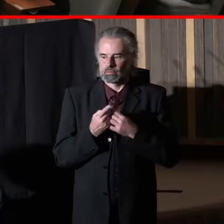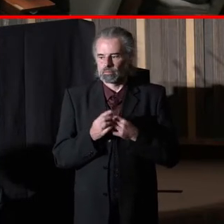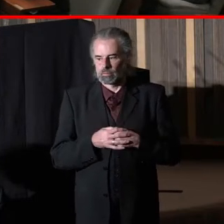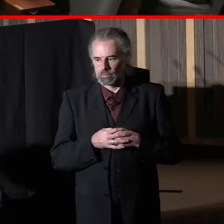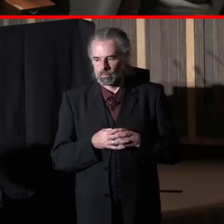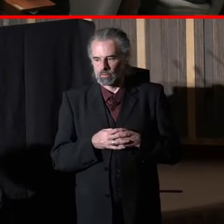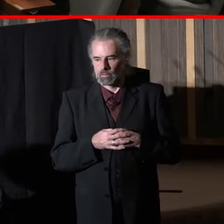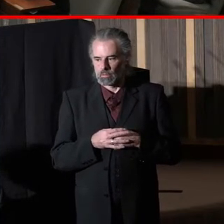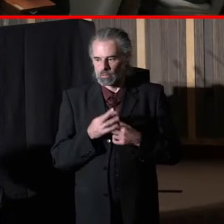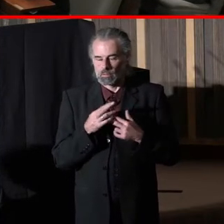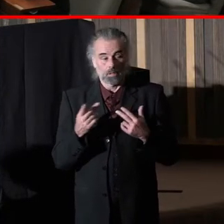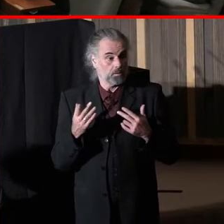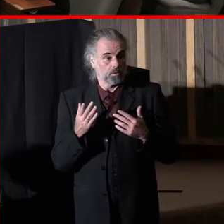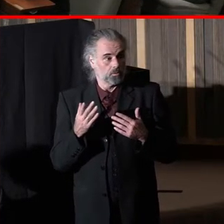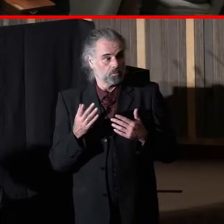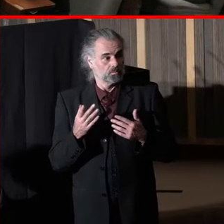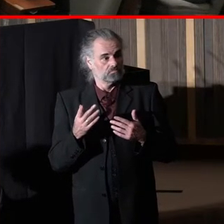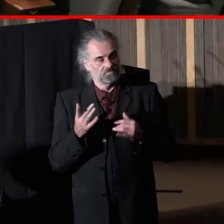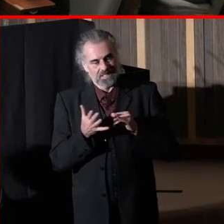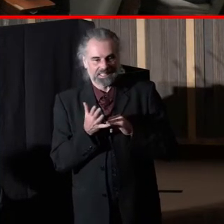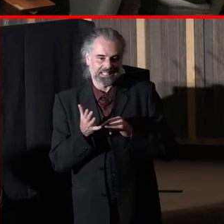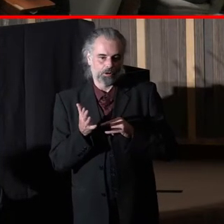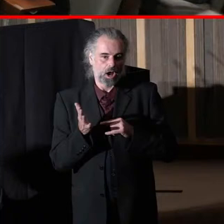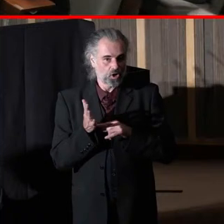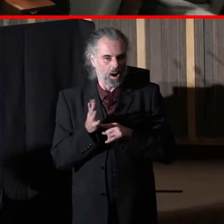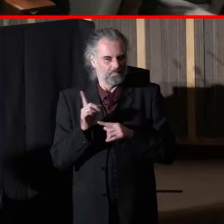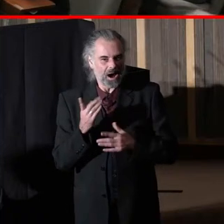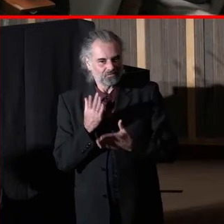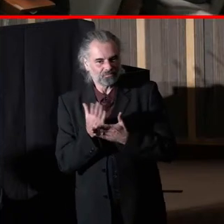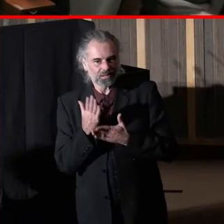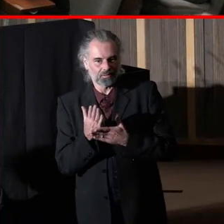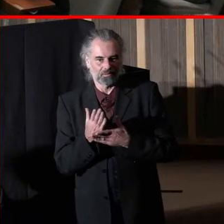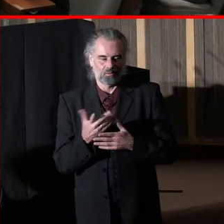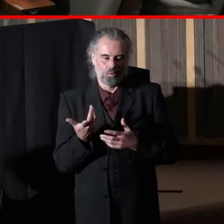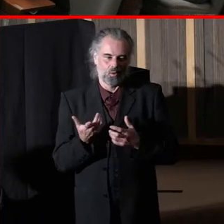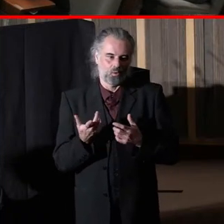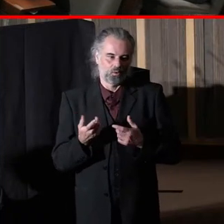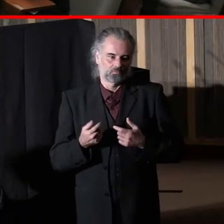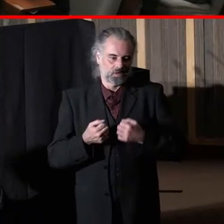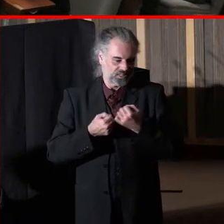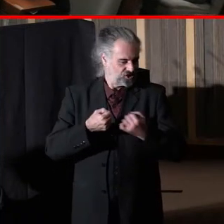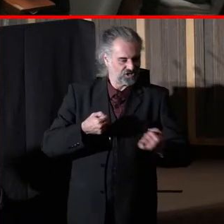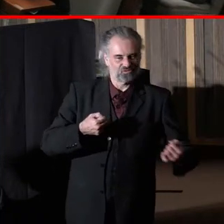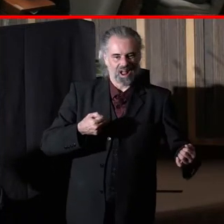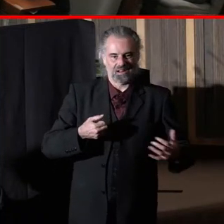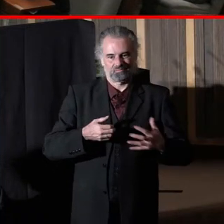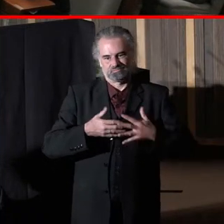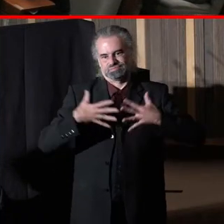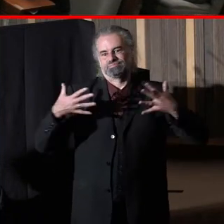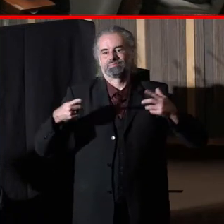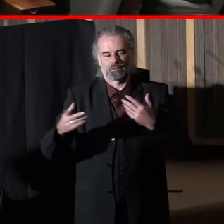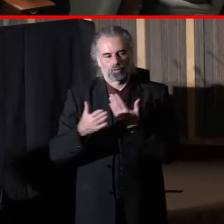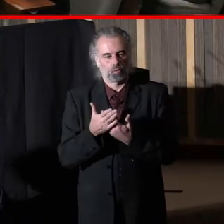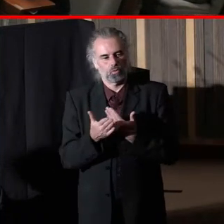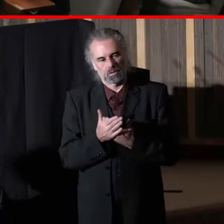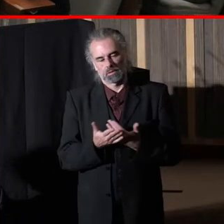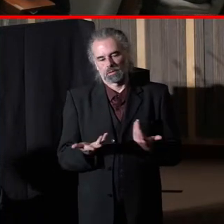and they're stereotypes, but they're real. But potentially overinflating some of those aspects in a way that could be